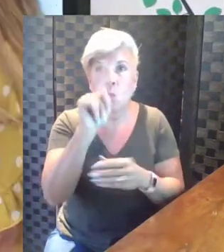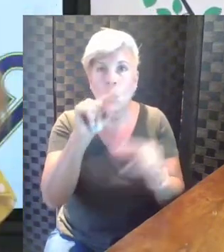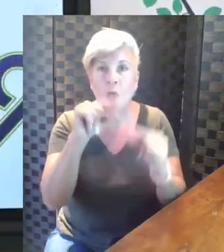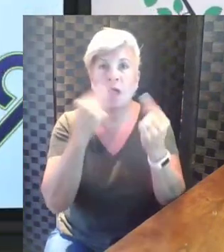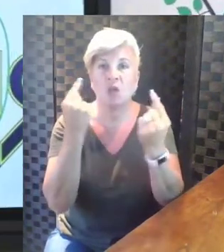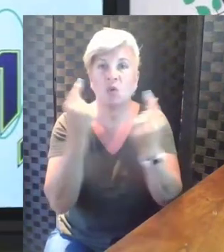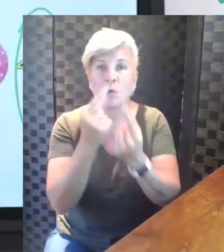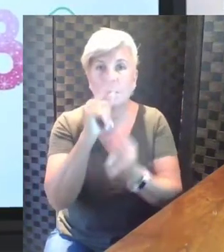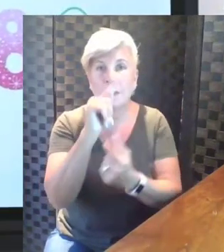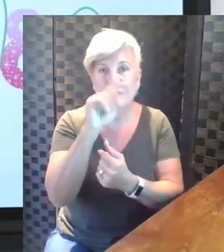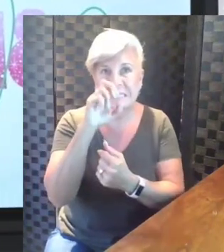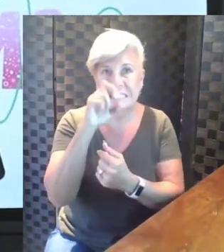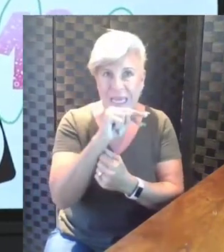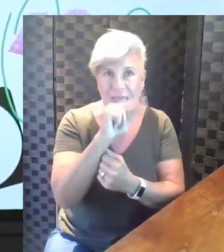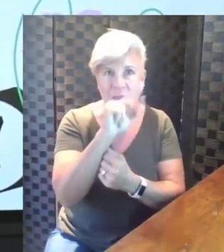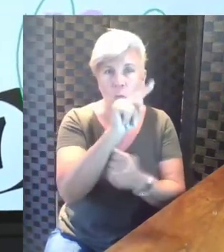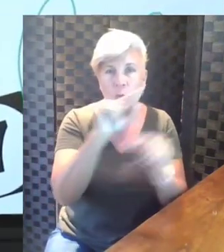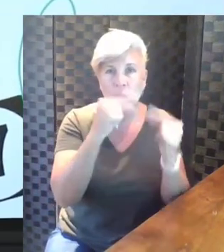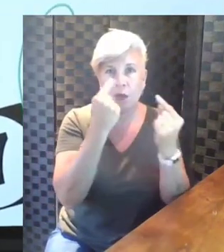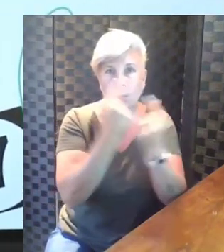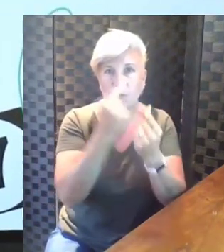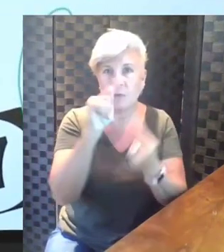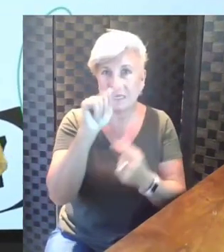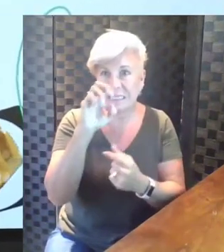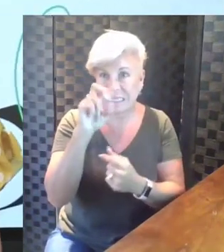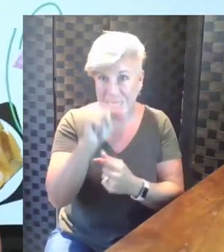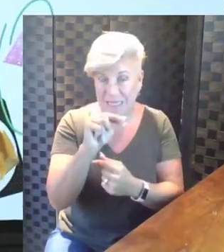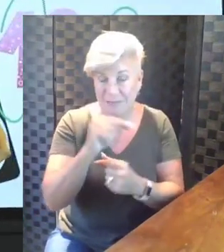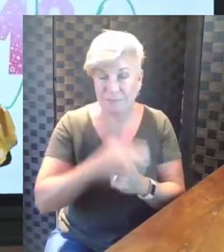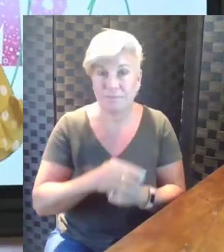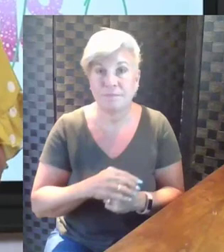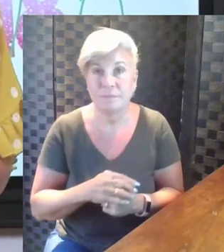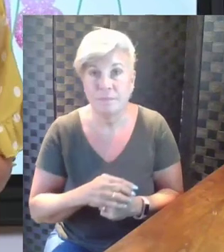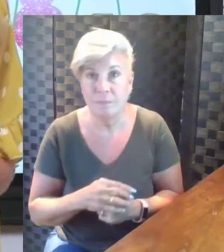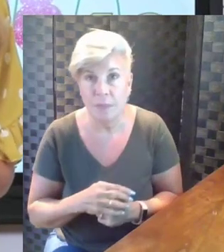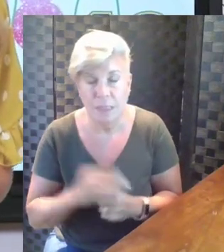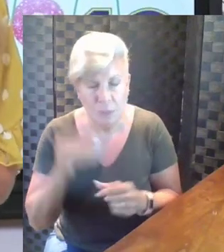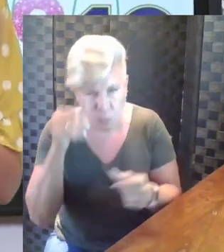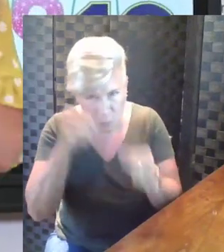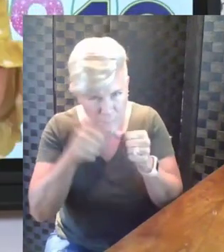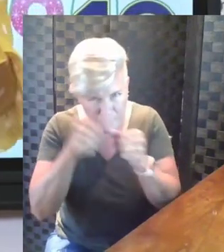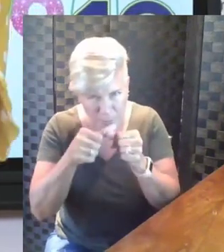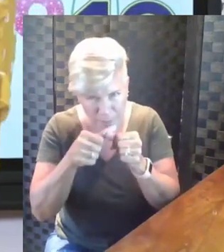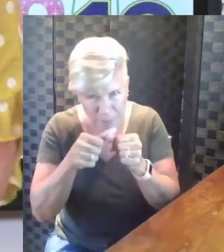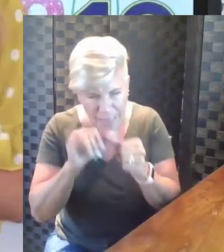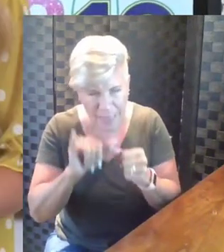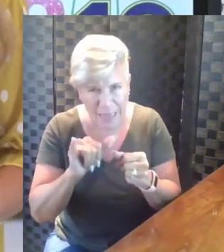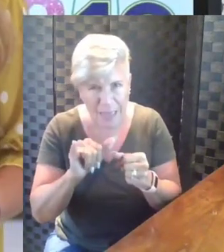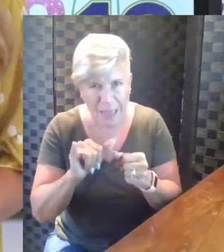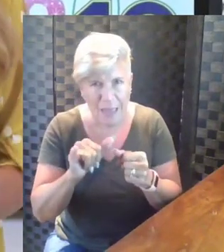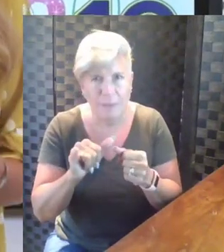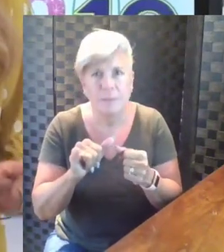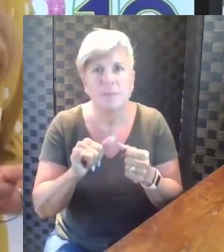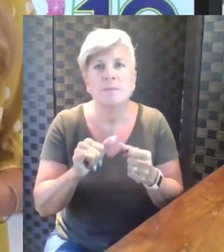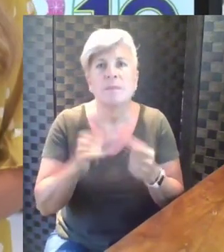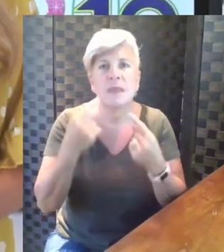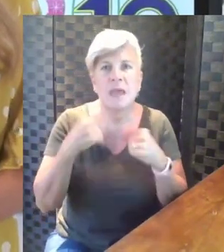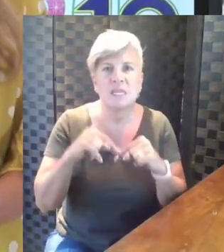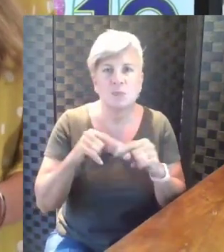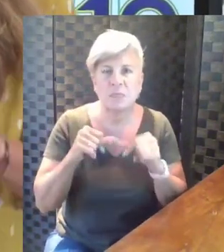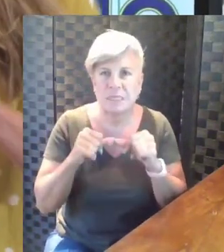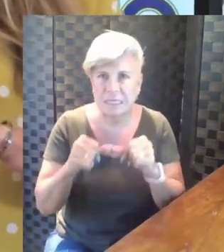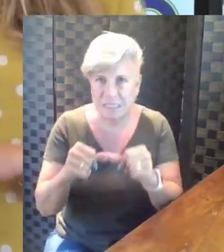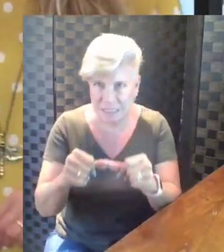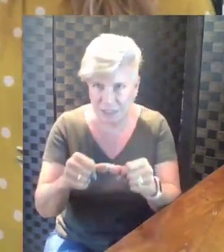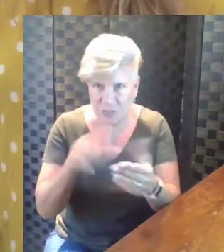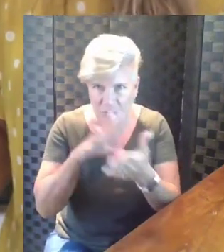10, or one group of 10. All right? So let's keep that in mind and kind of keep this visual in mind as we go